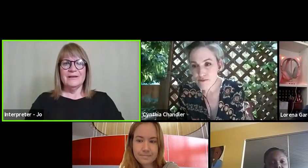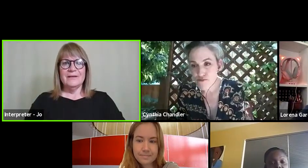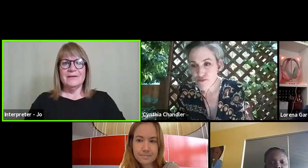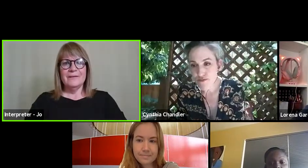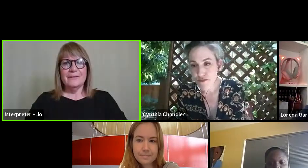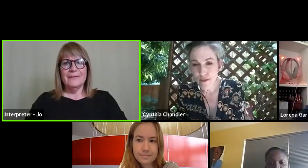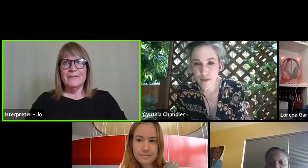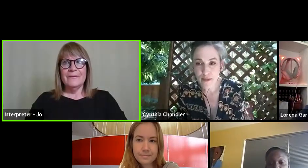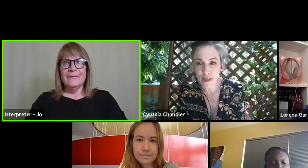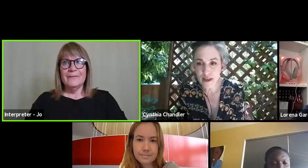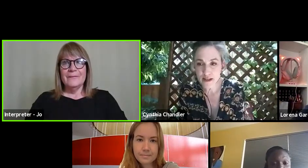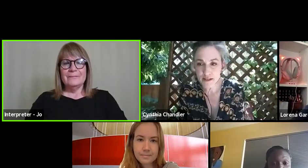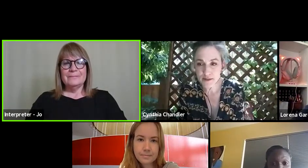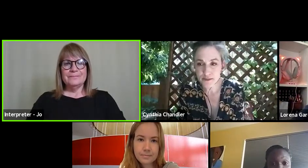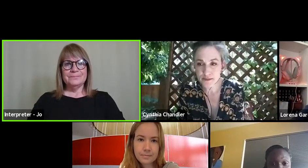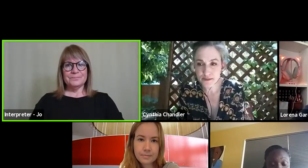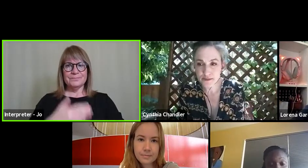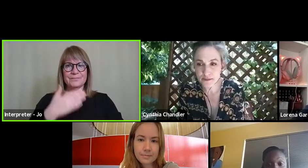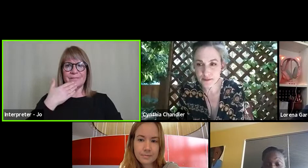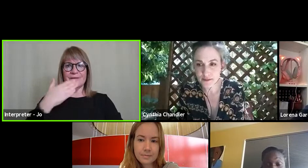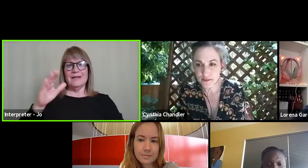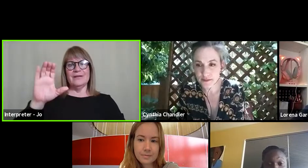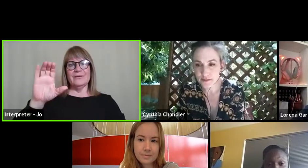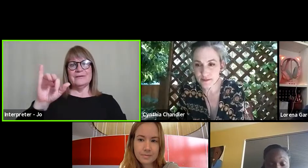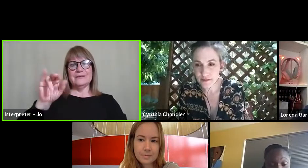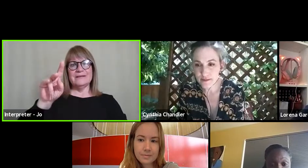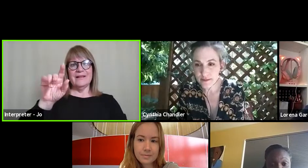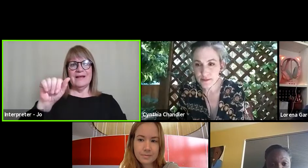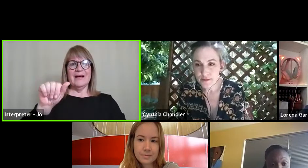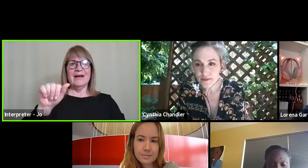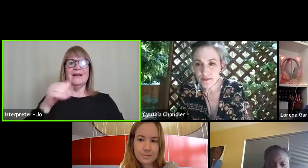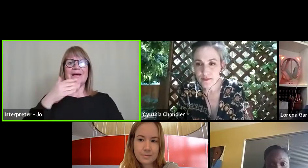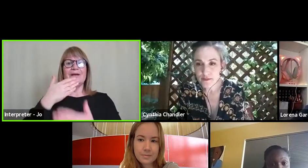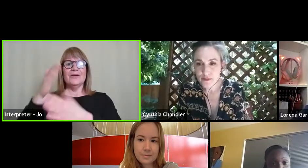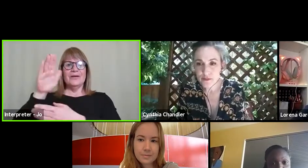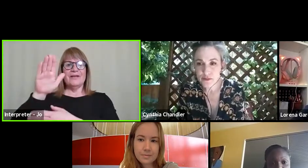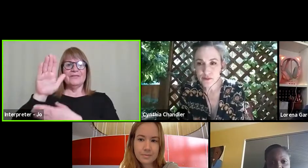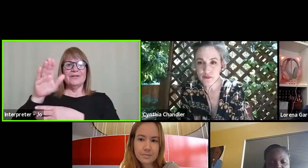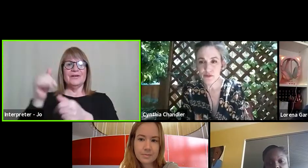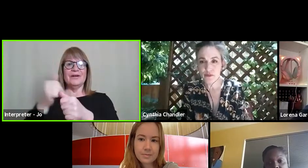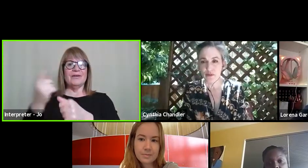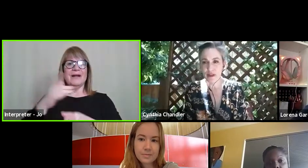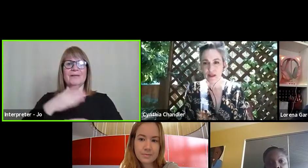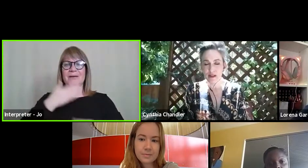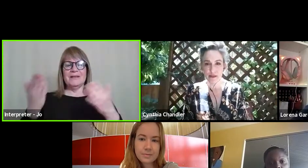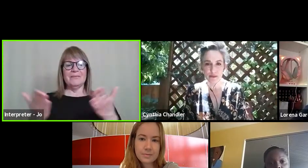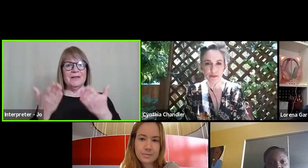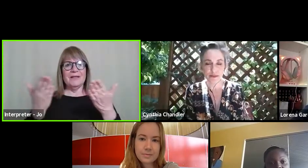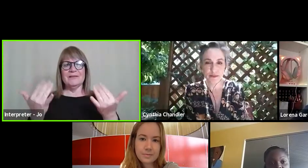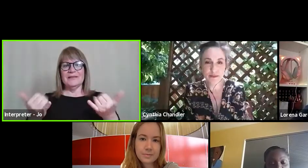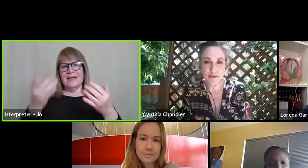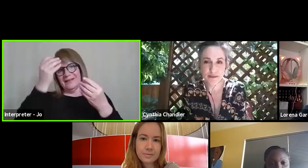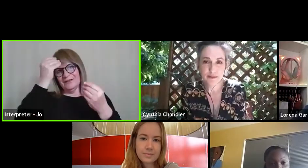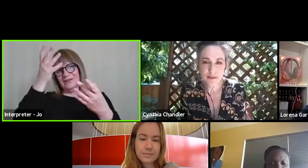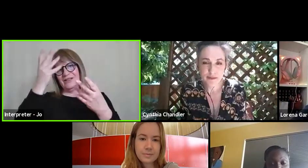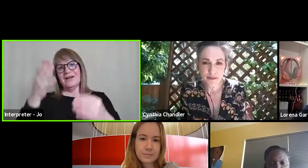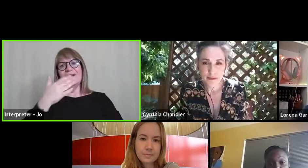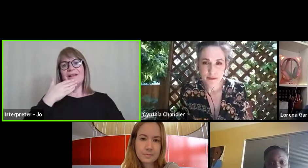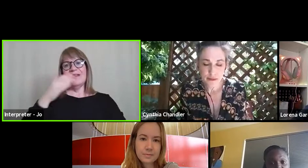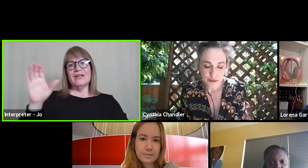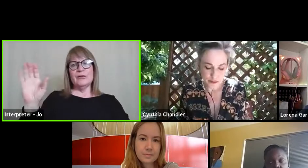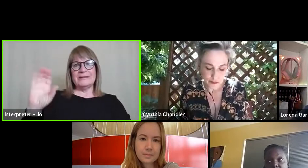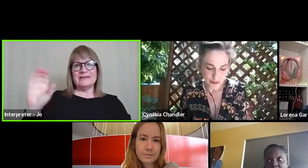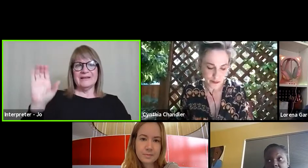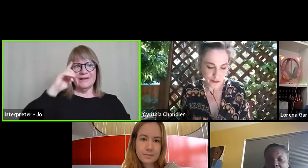um and um good afternoon everyone and i'm happy to be here today and share and i want to thank you cynthia for you know laying that foundation